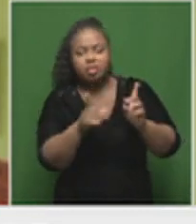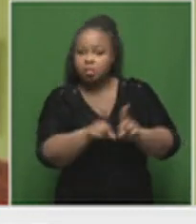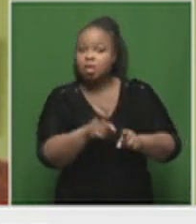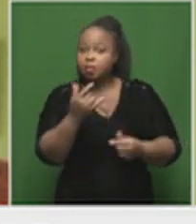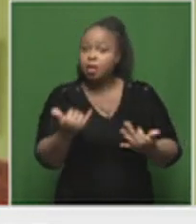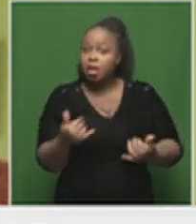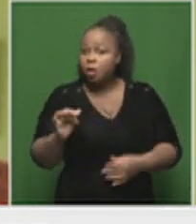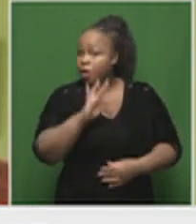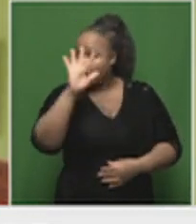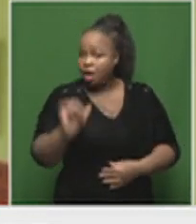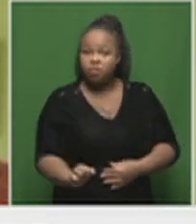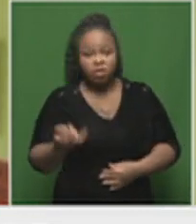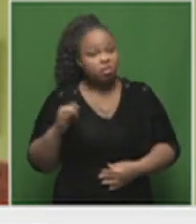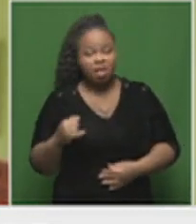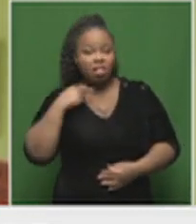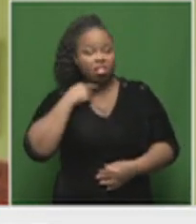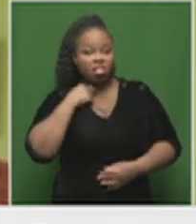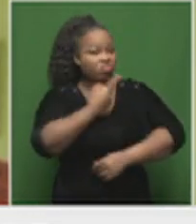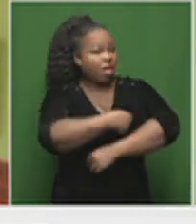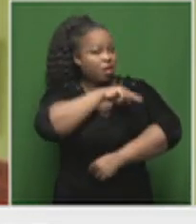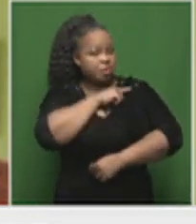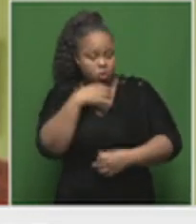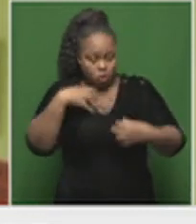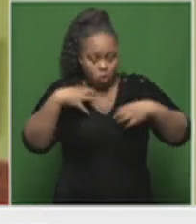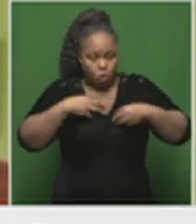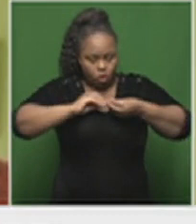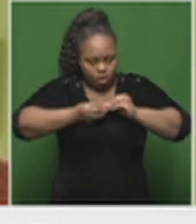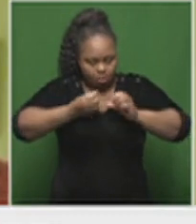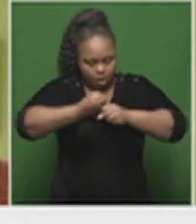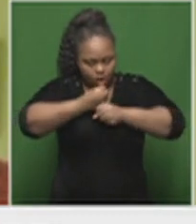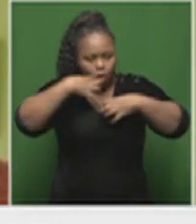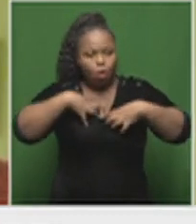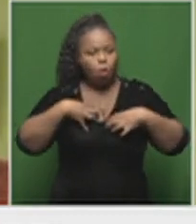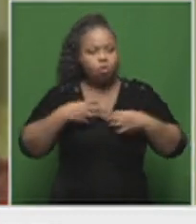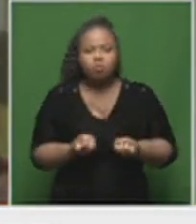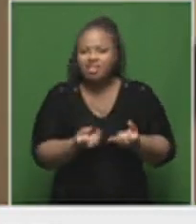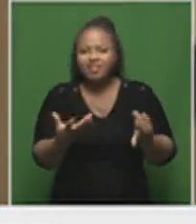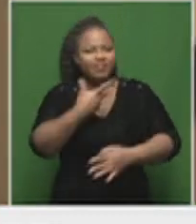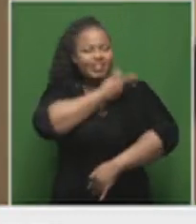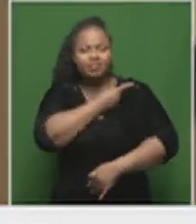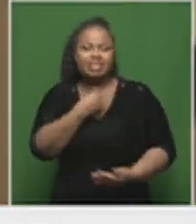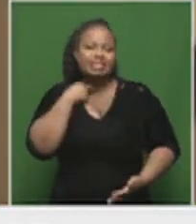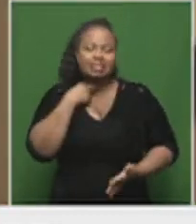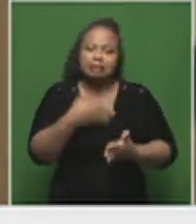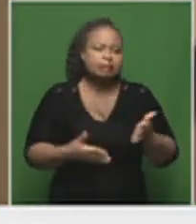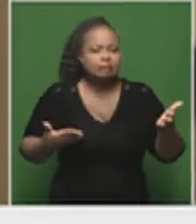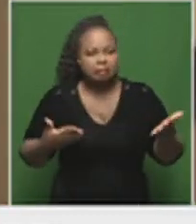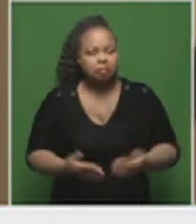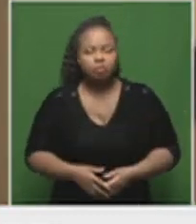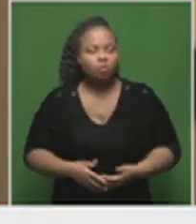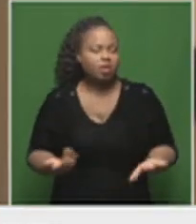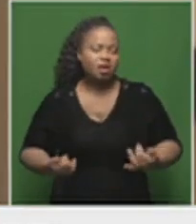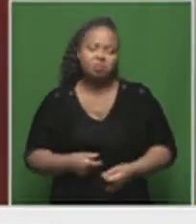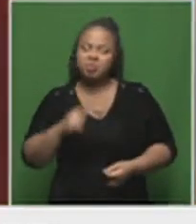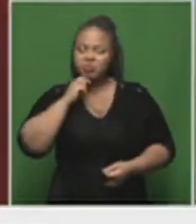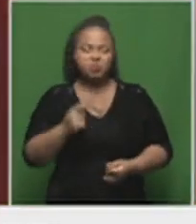is, Africa still doesn't have the capacity to manufacture and distribute vaccines, and that's an indictment. It is